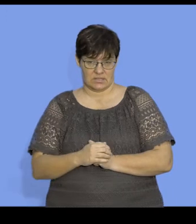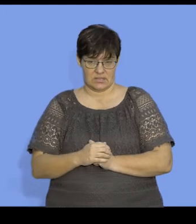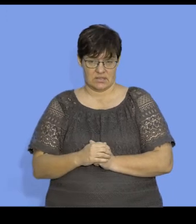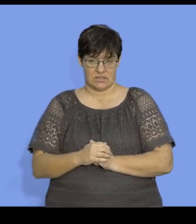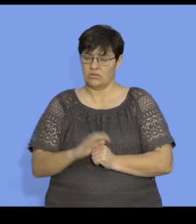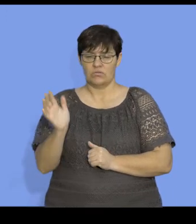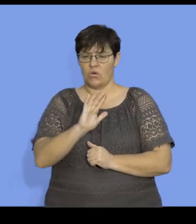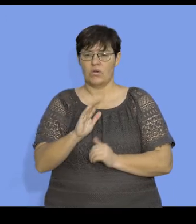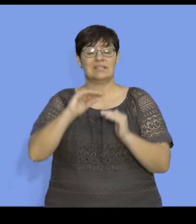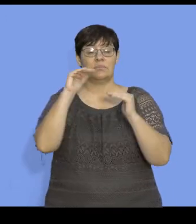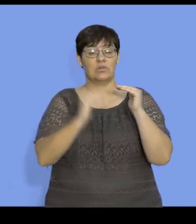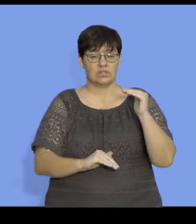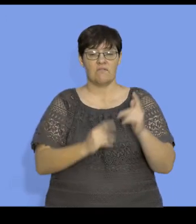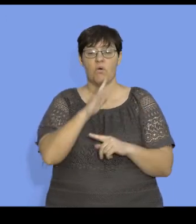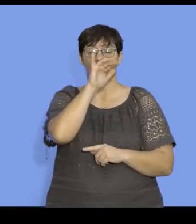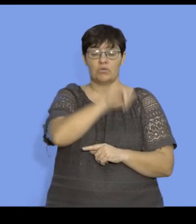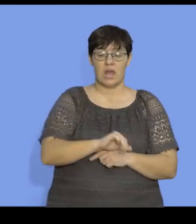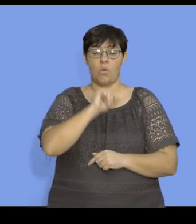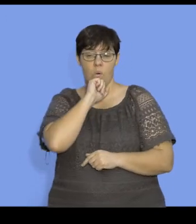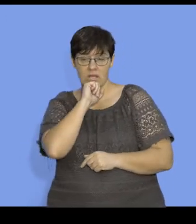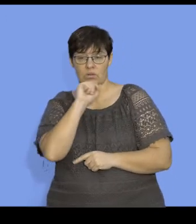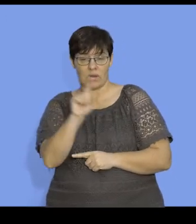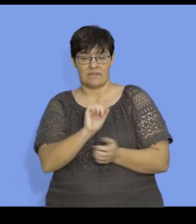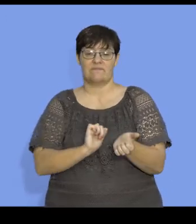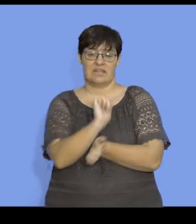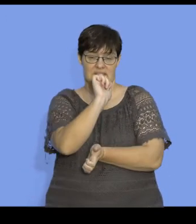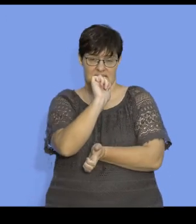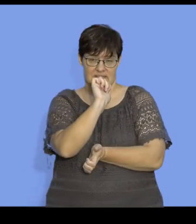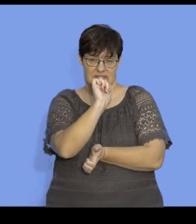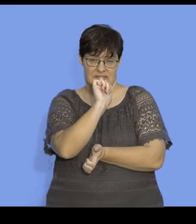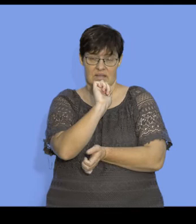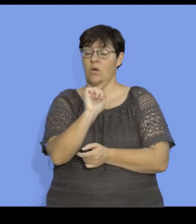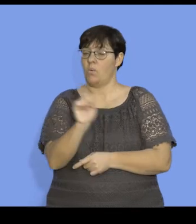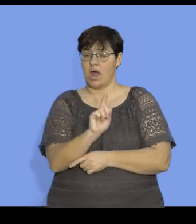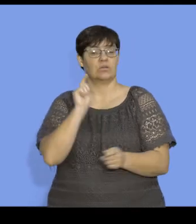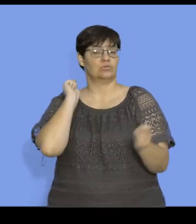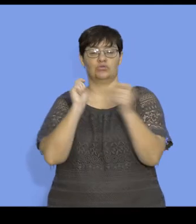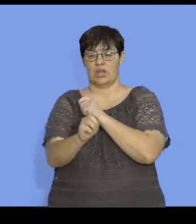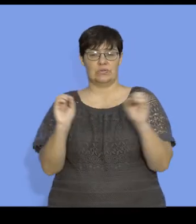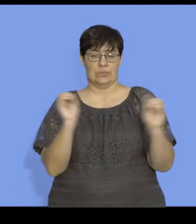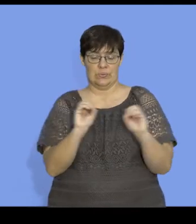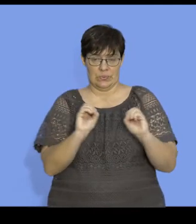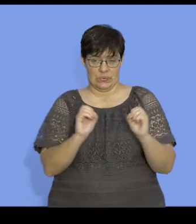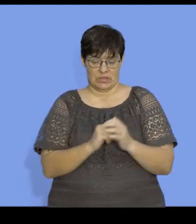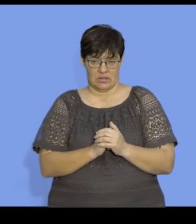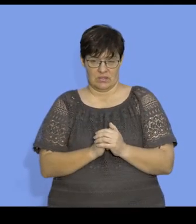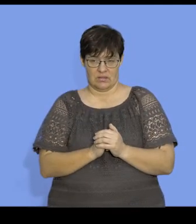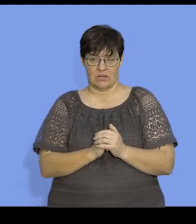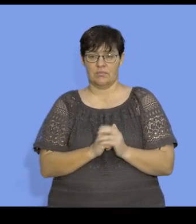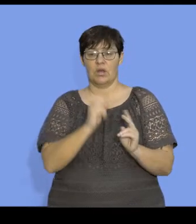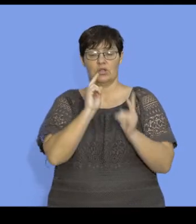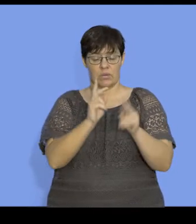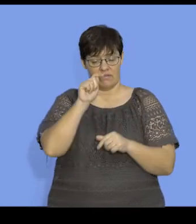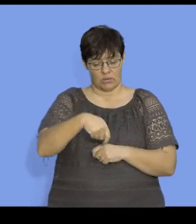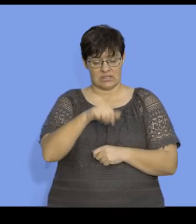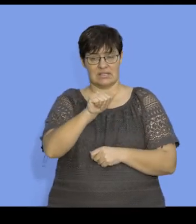The depreciation for July and August will be fixed, meaning no change. It was the 12,600, which